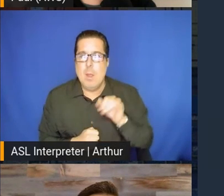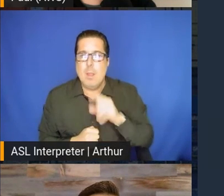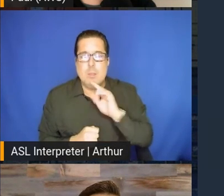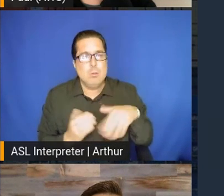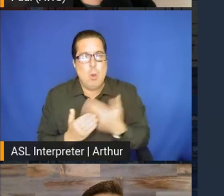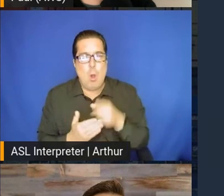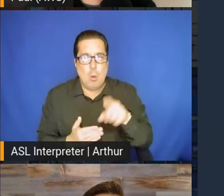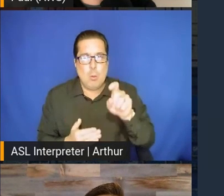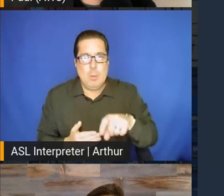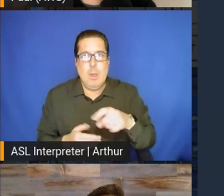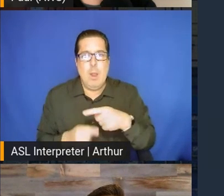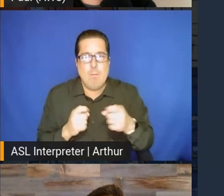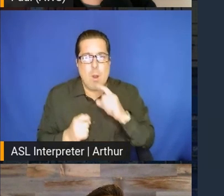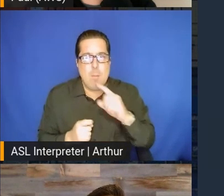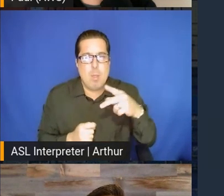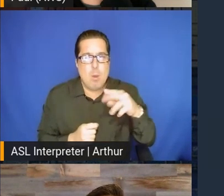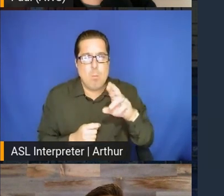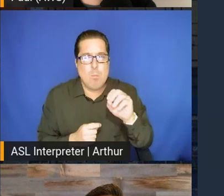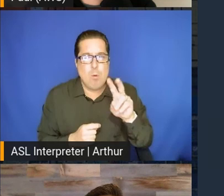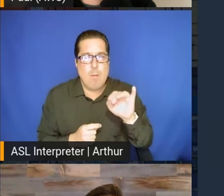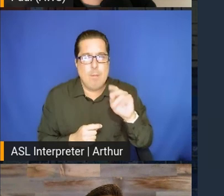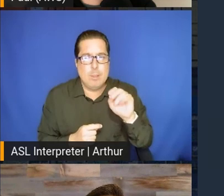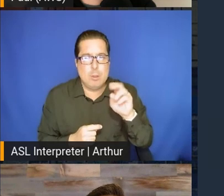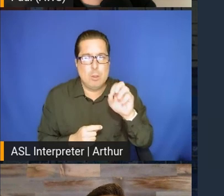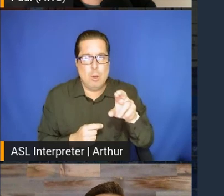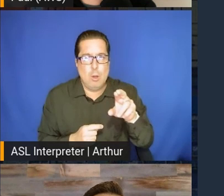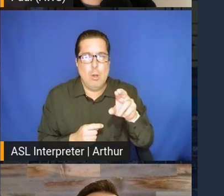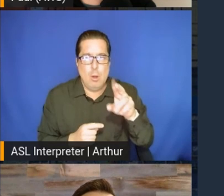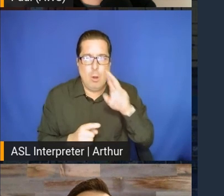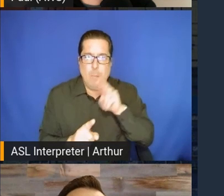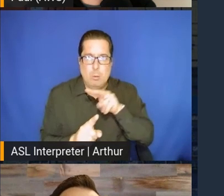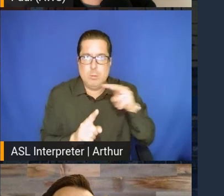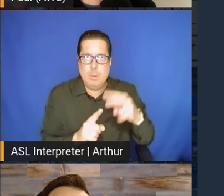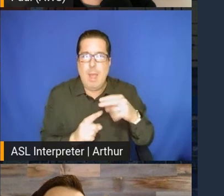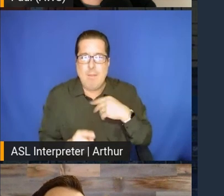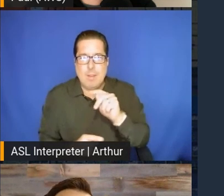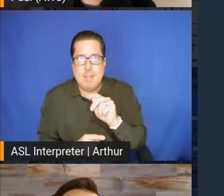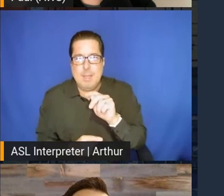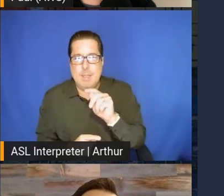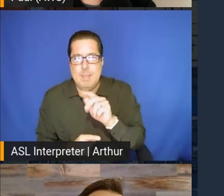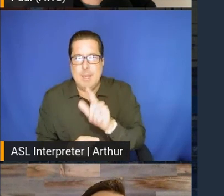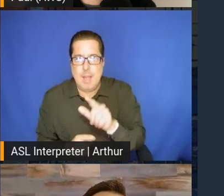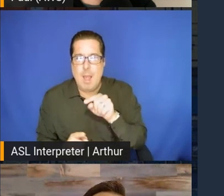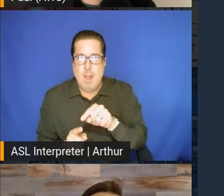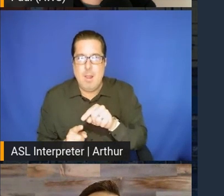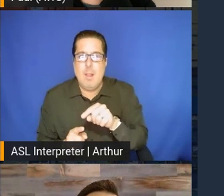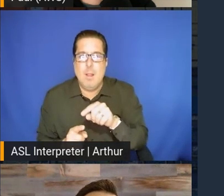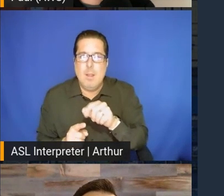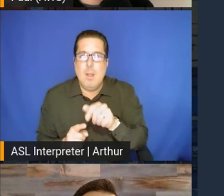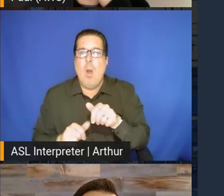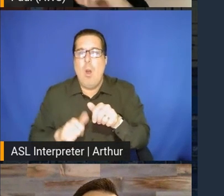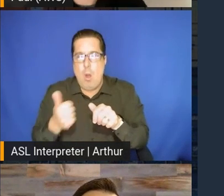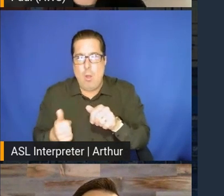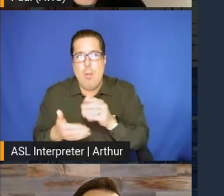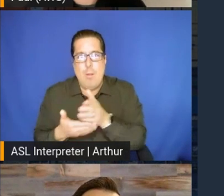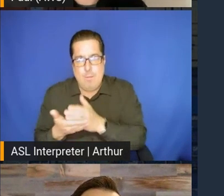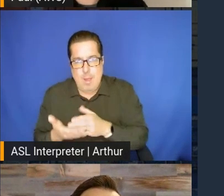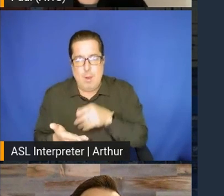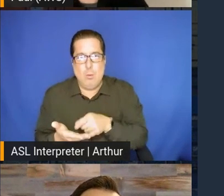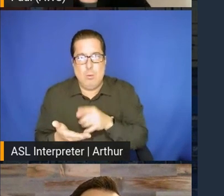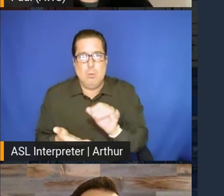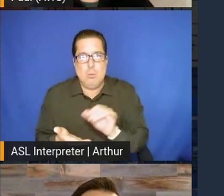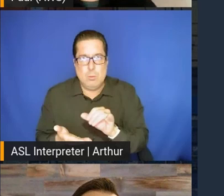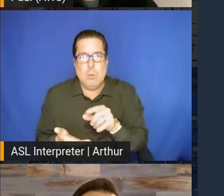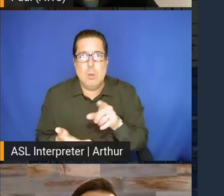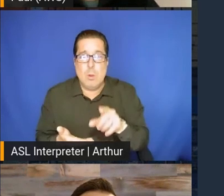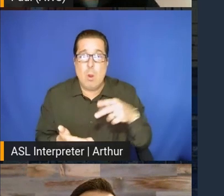the provisioner perspective. There's also a TTL seconds after empty. This is, when your pods,